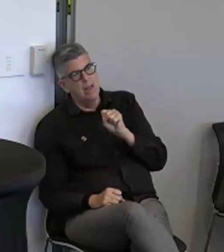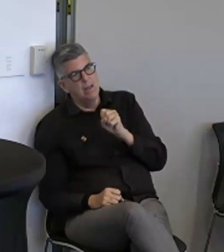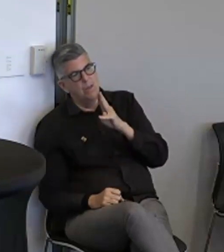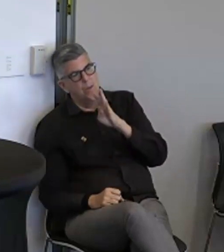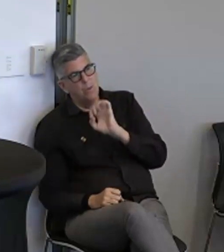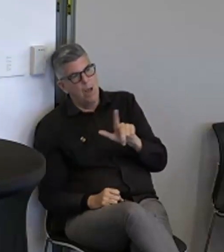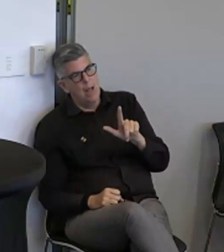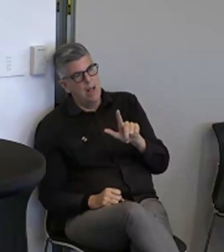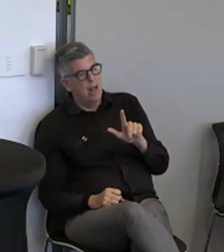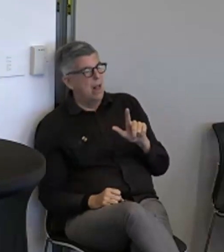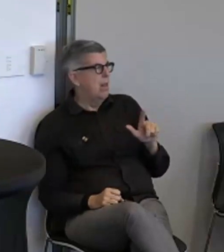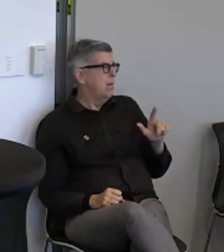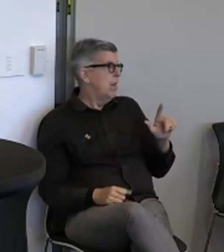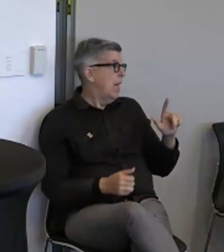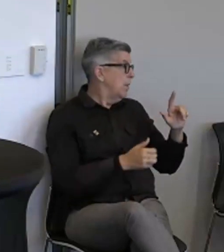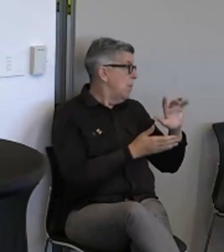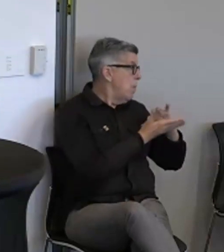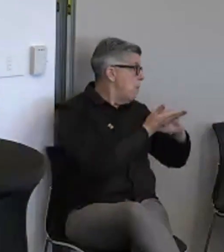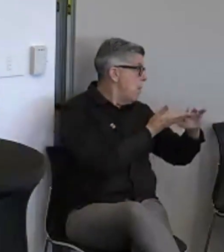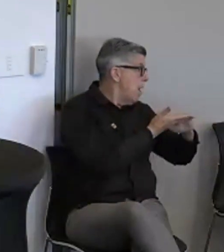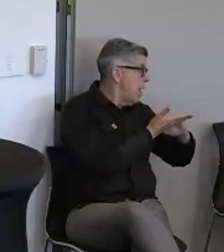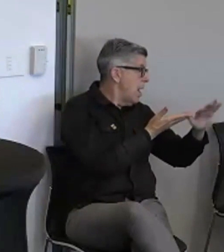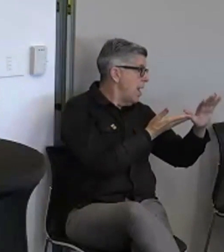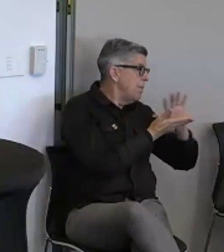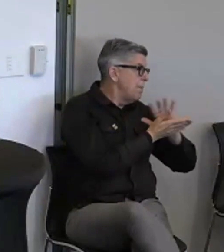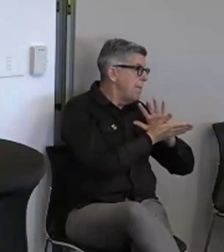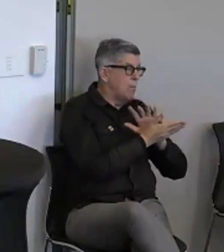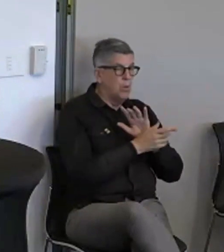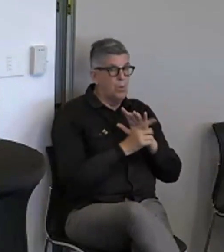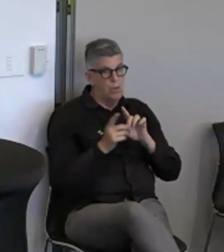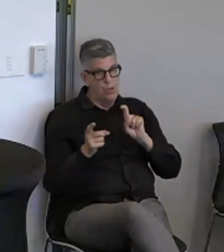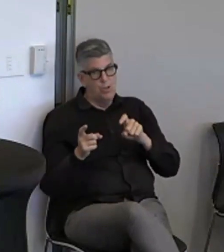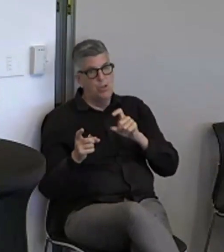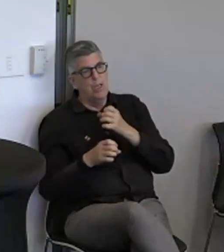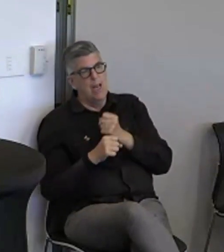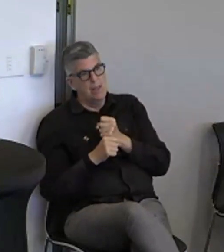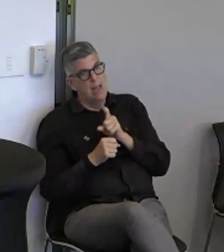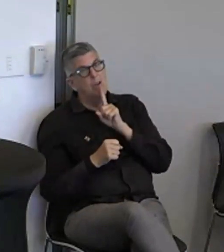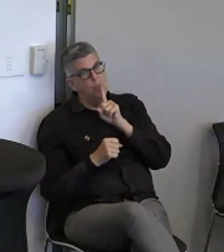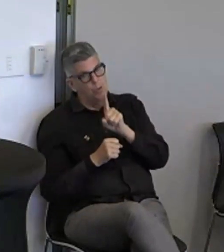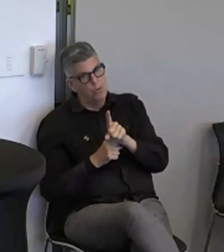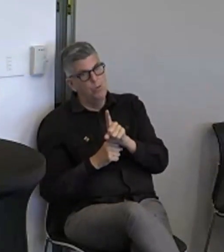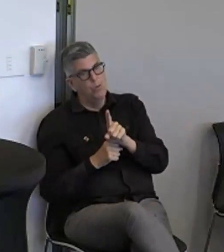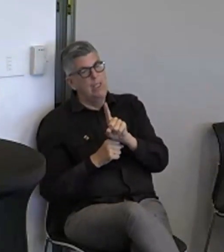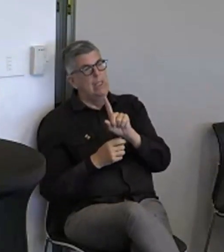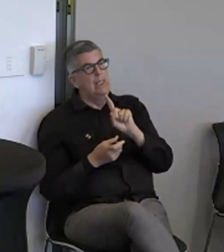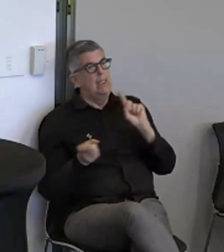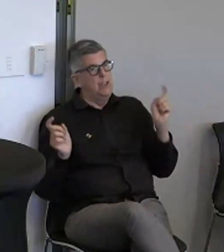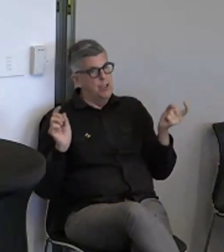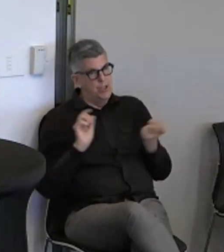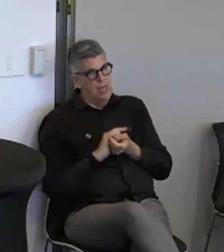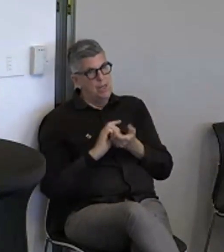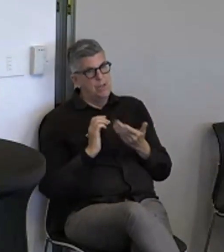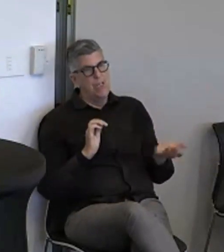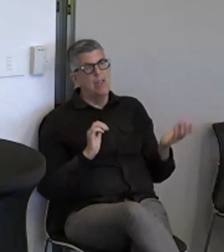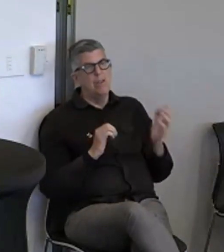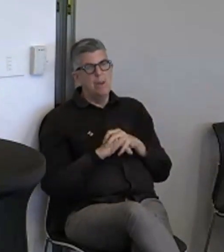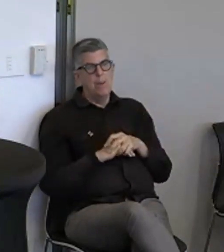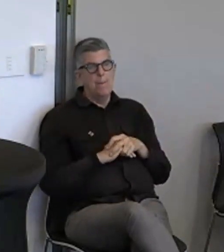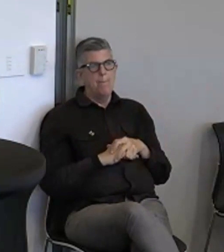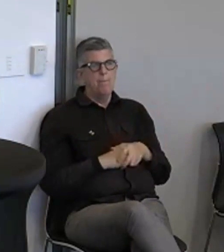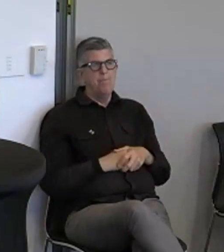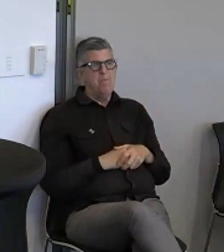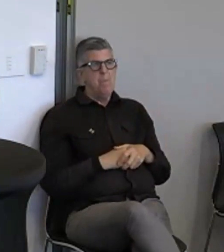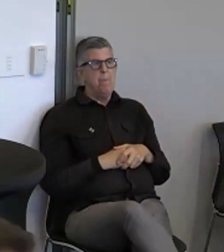Braille paper and Braillers from them. That would be a game changer. Yeah, I agree. It was a game changer